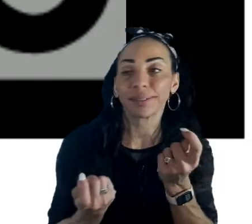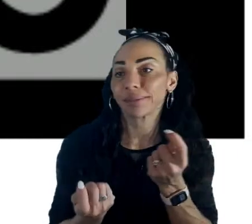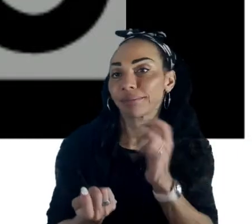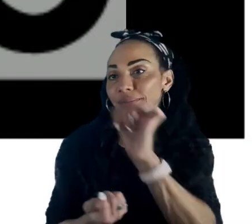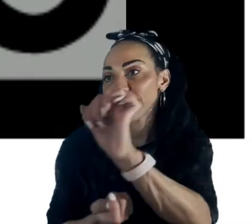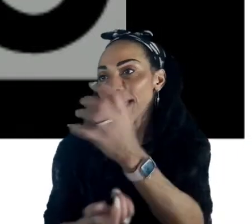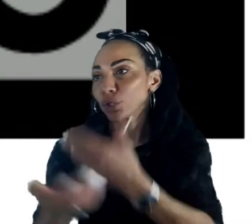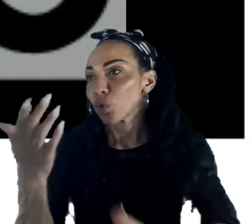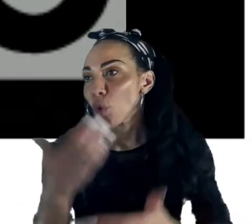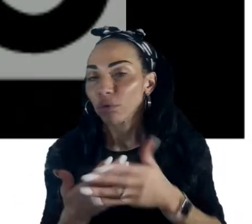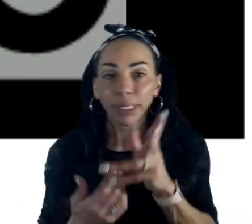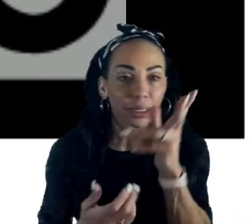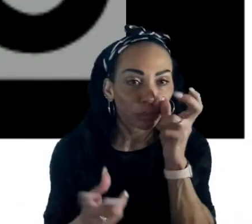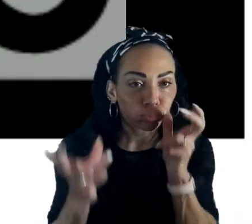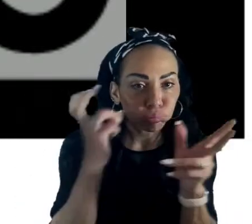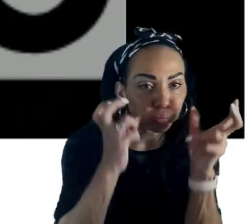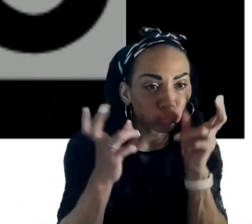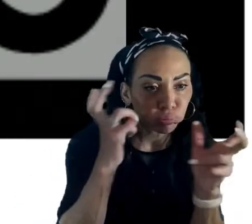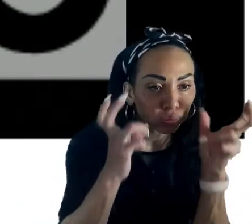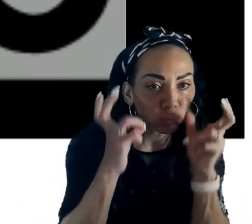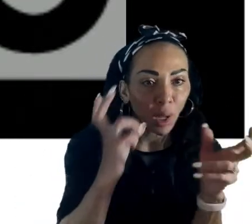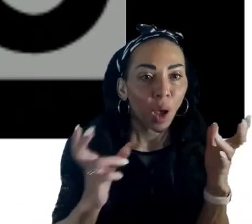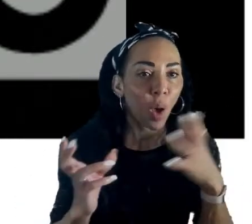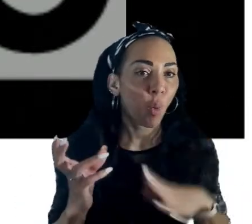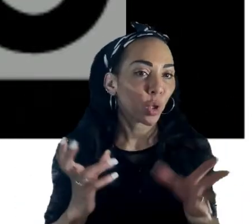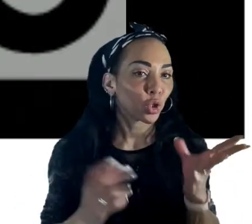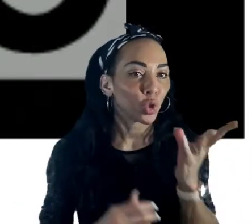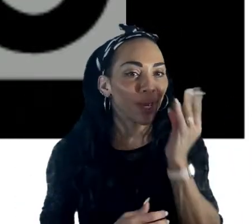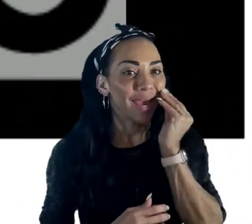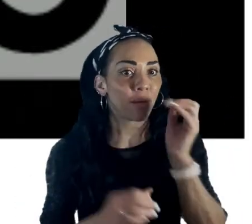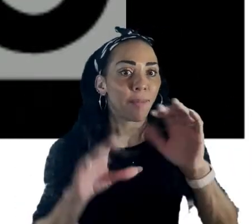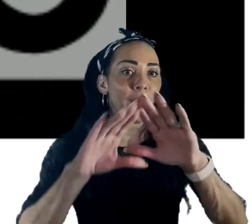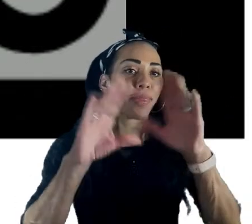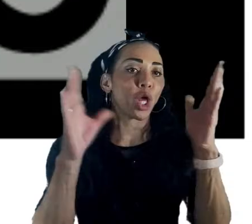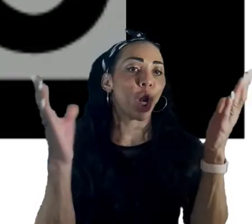of more global picture, and